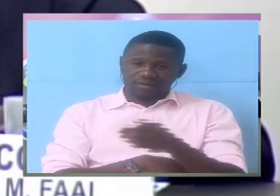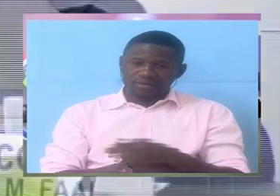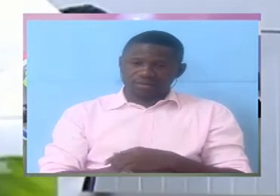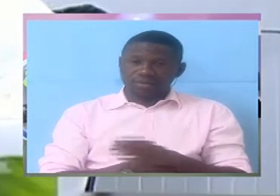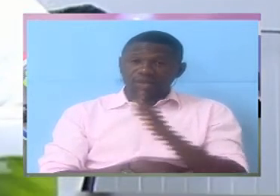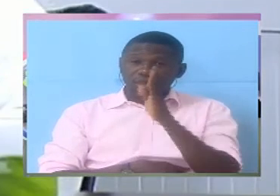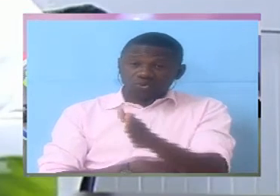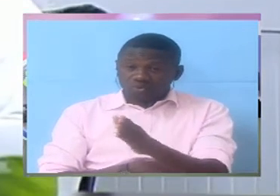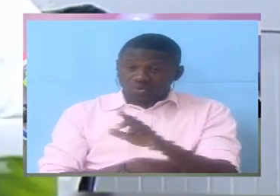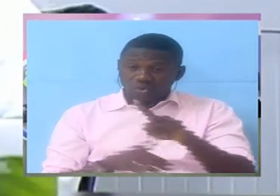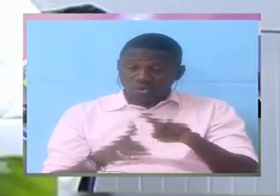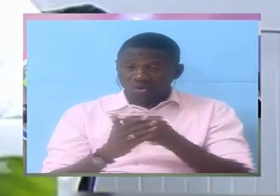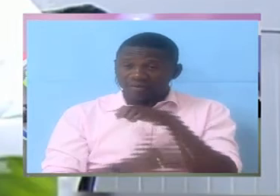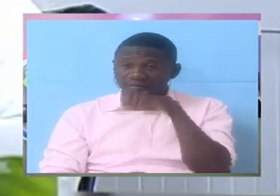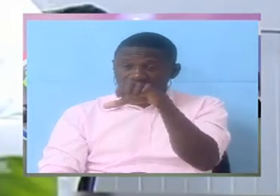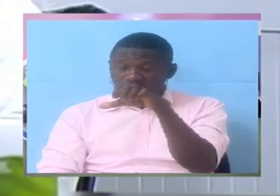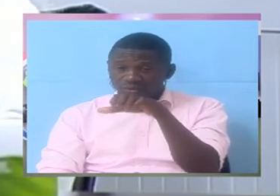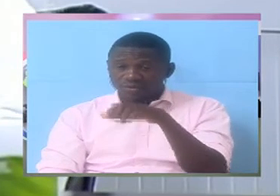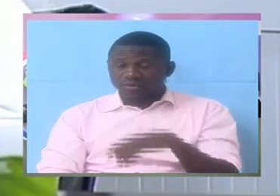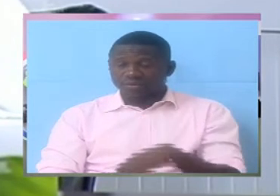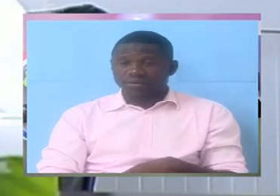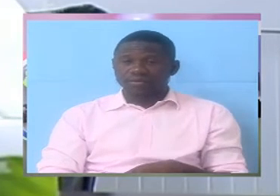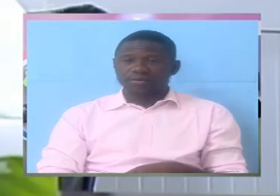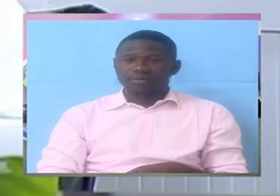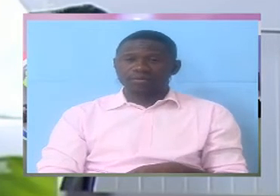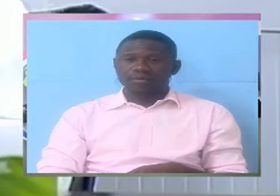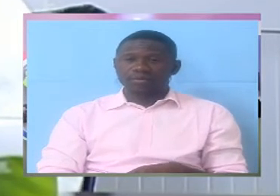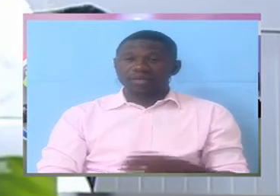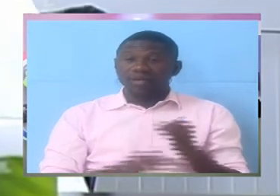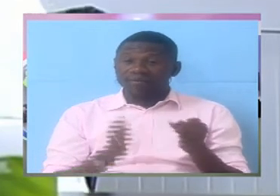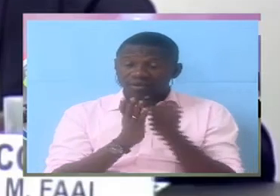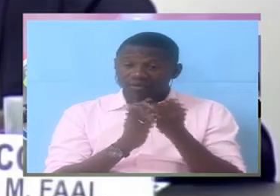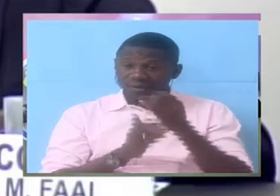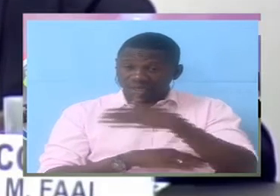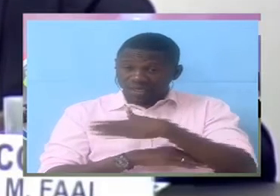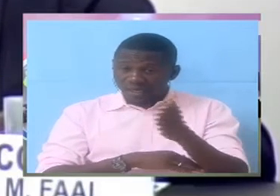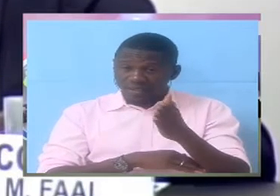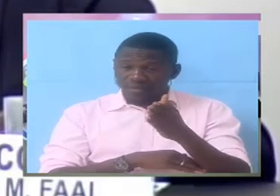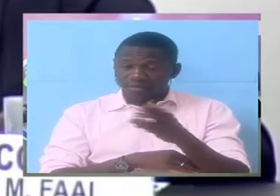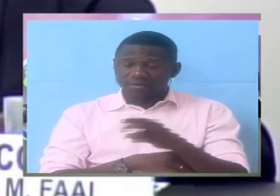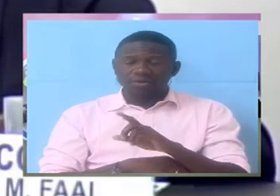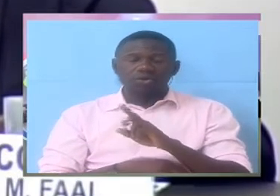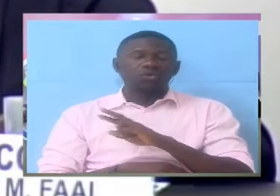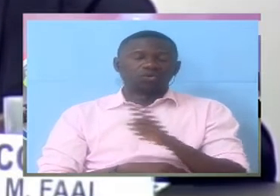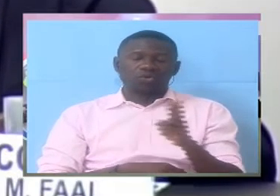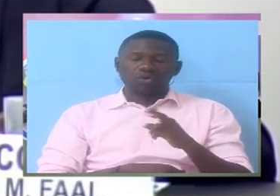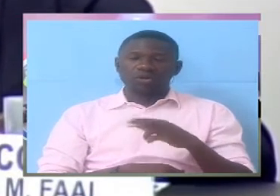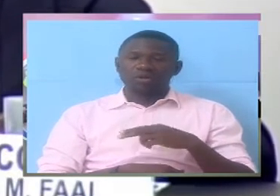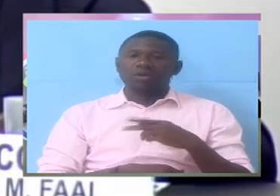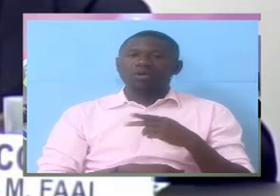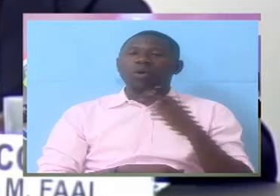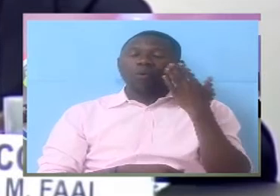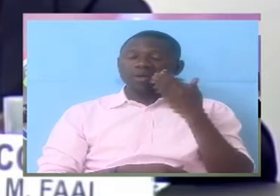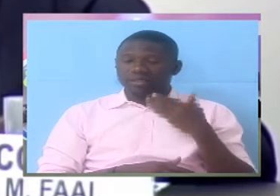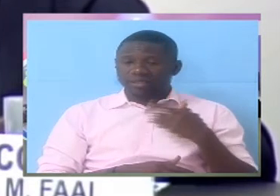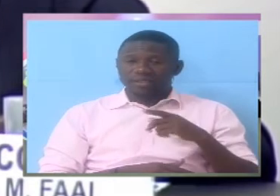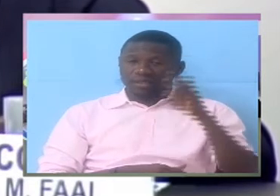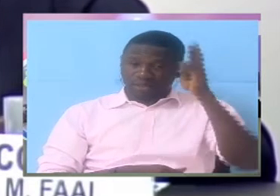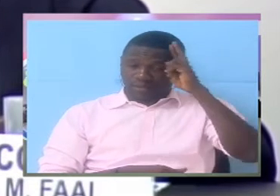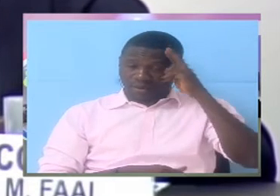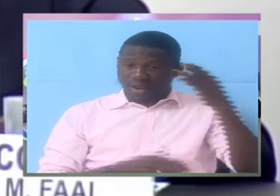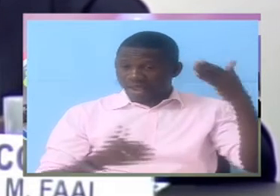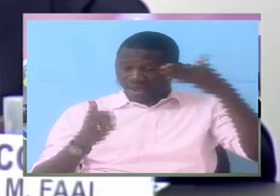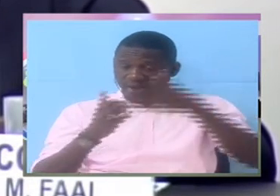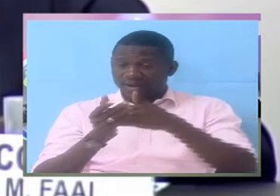false? Investigation gate. No, at the gate when he arrived, Lamin Jobate received him at the gate. Orda bunda baro bini